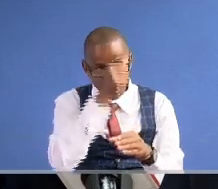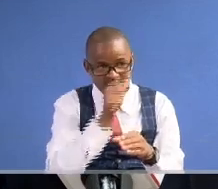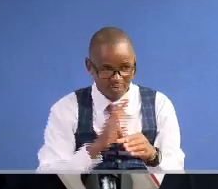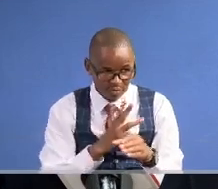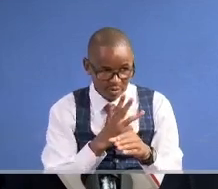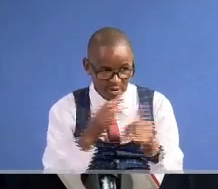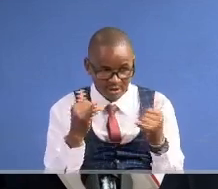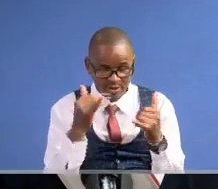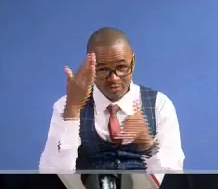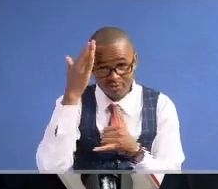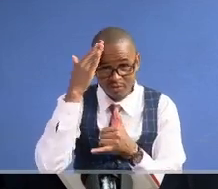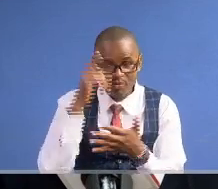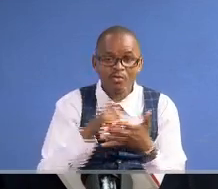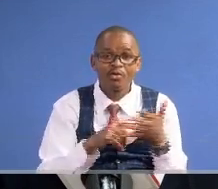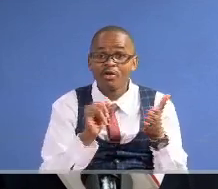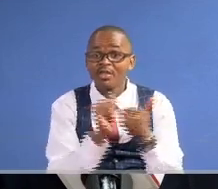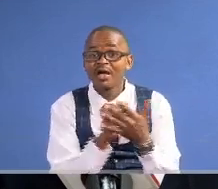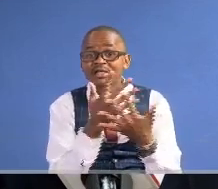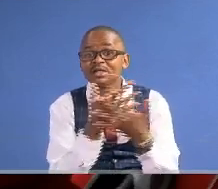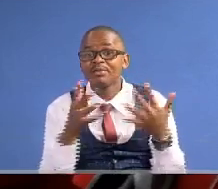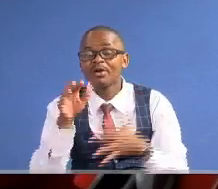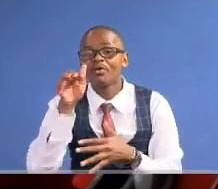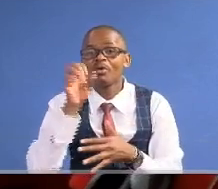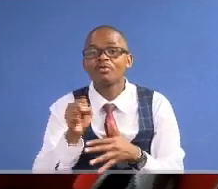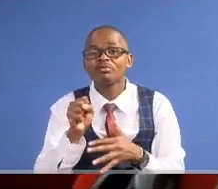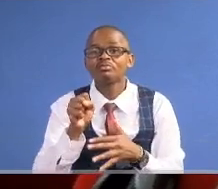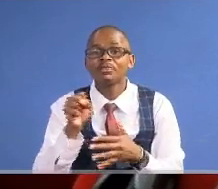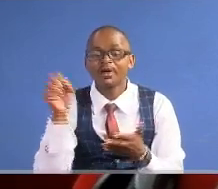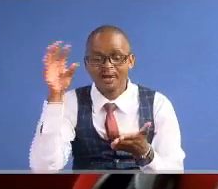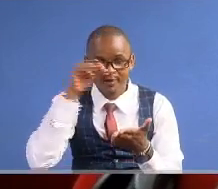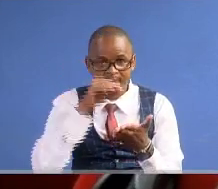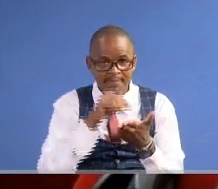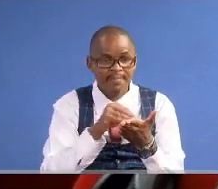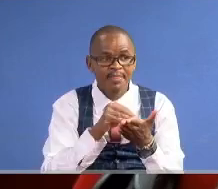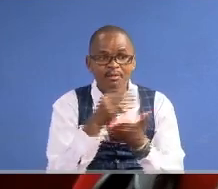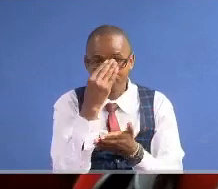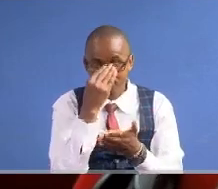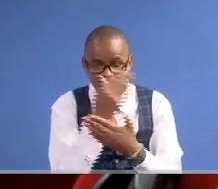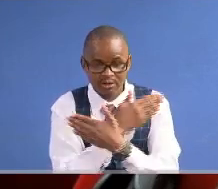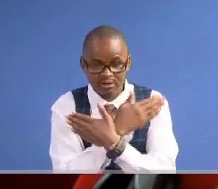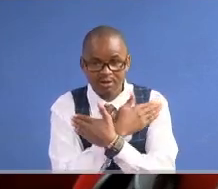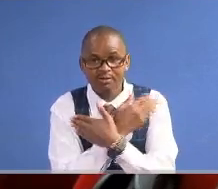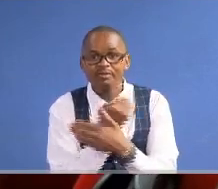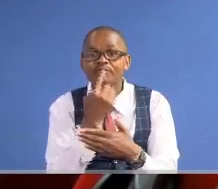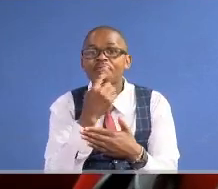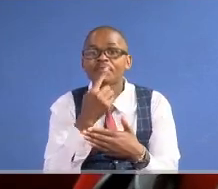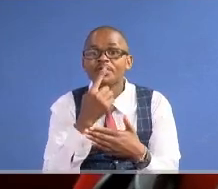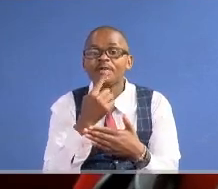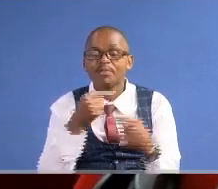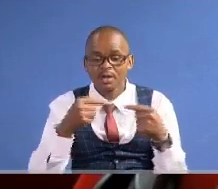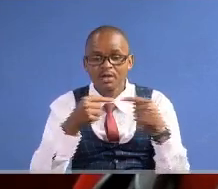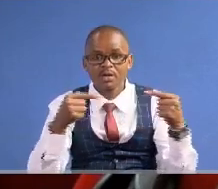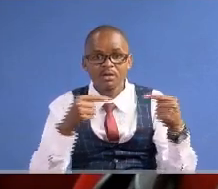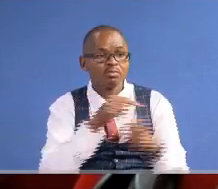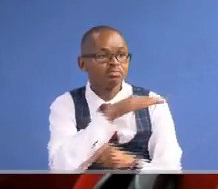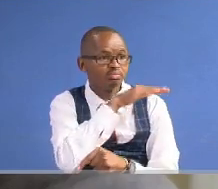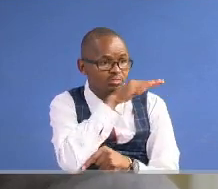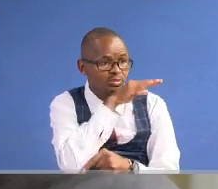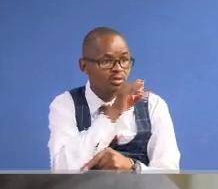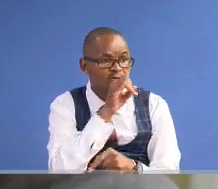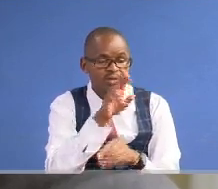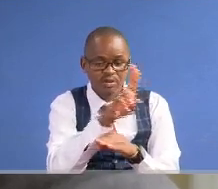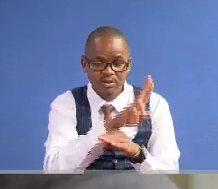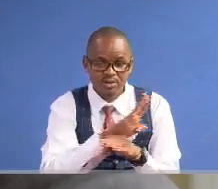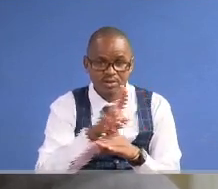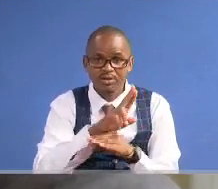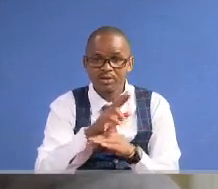We are yet to establish what that substance was. Further, the William Ruto allies have alluded that opposition leader Raila Odinga is using